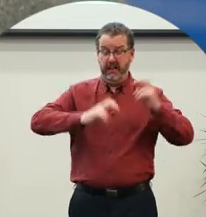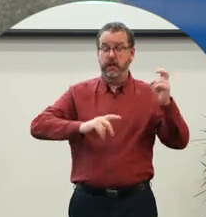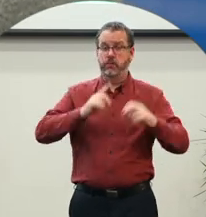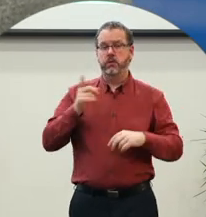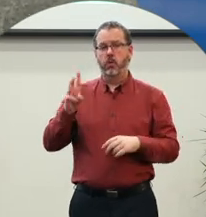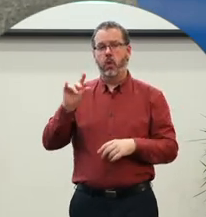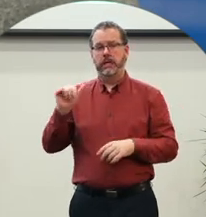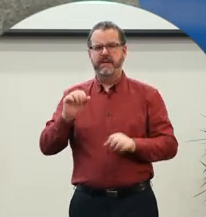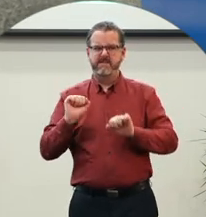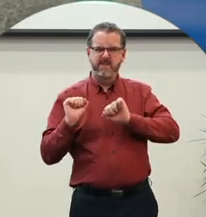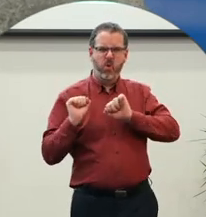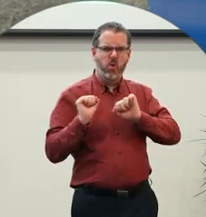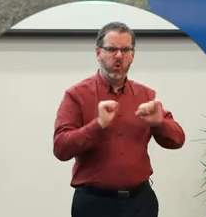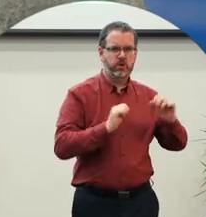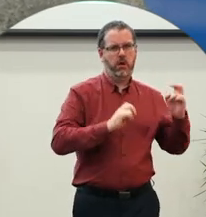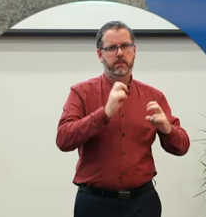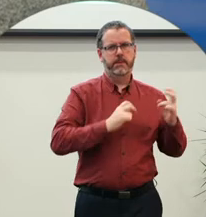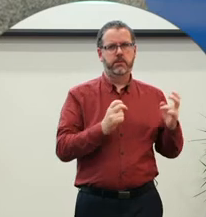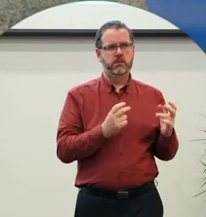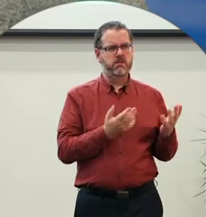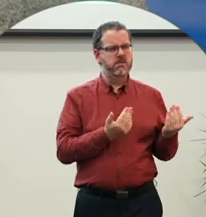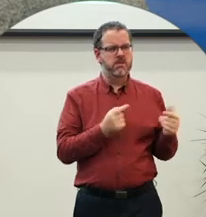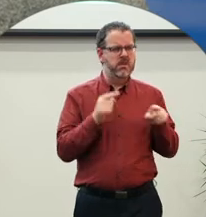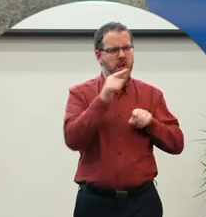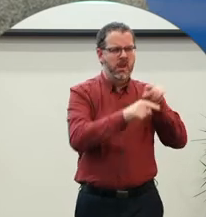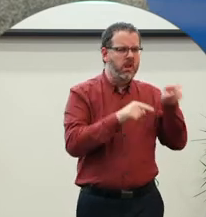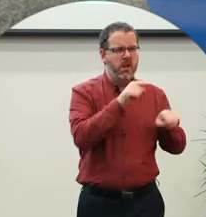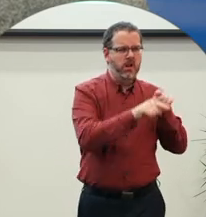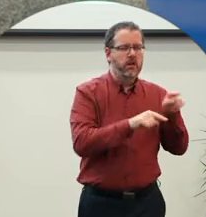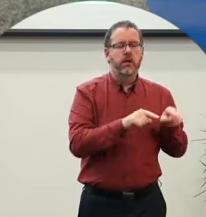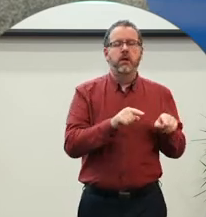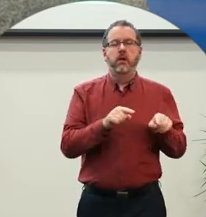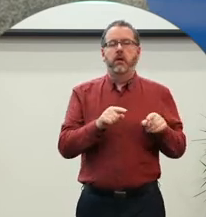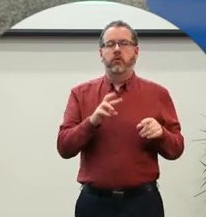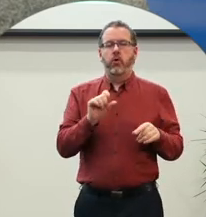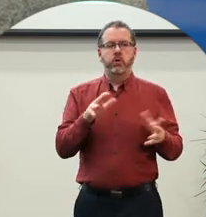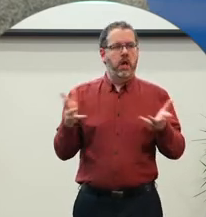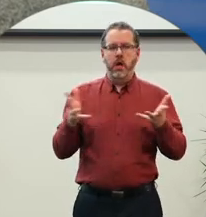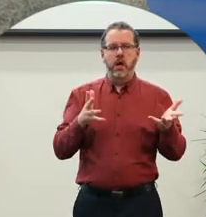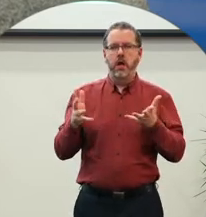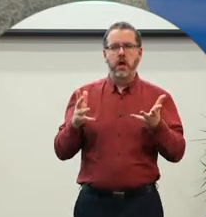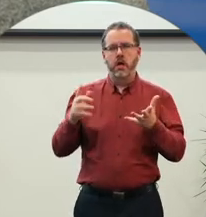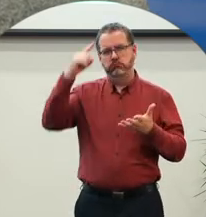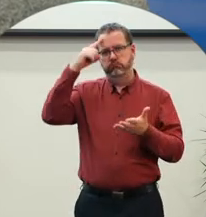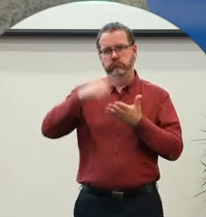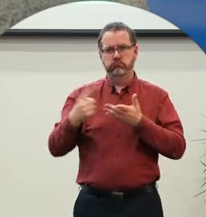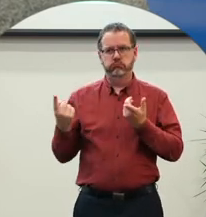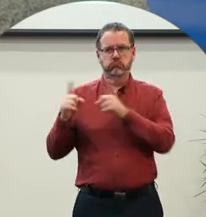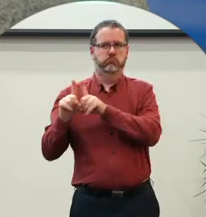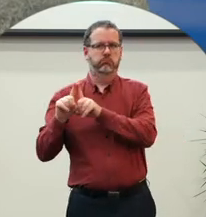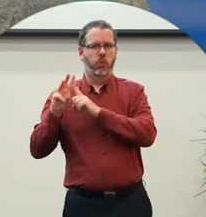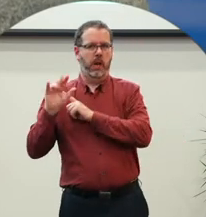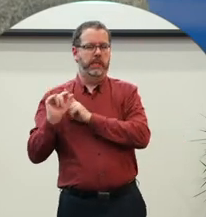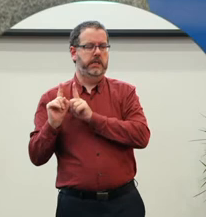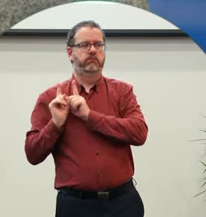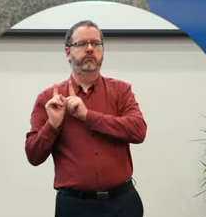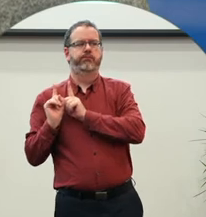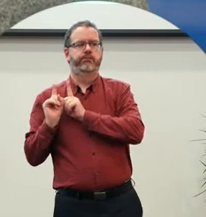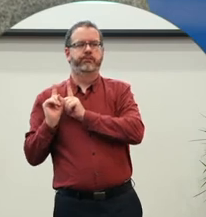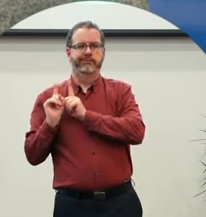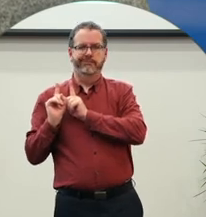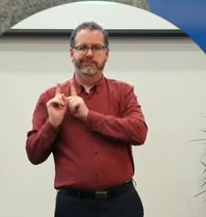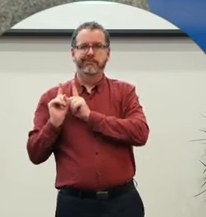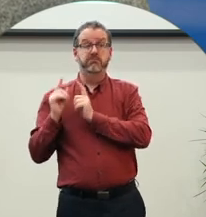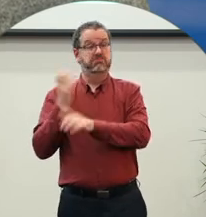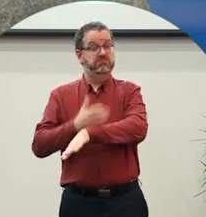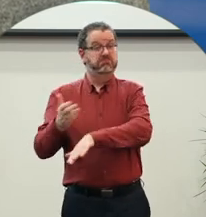them or you're with me. And so she sided with Wally, and they continued on giving away a huge amount of